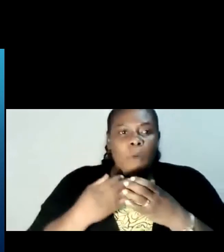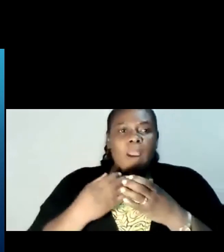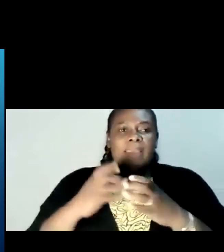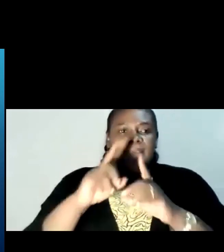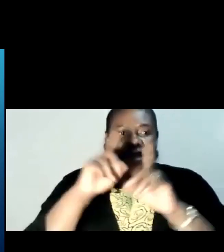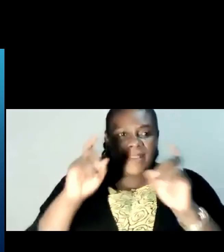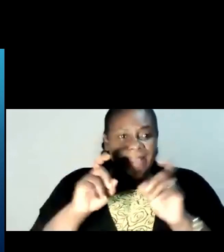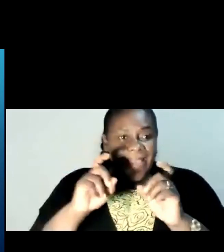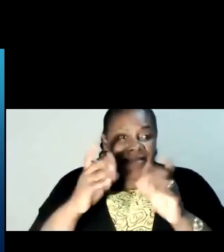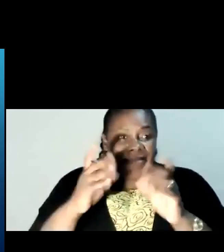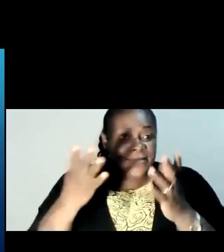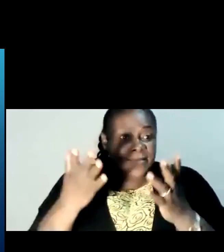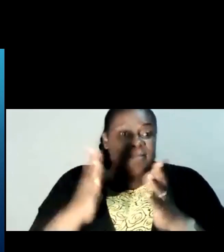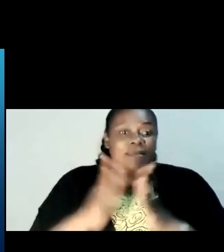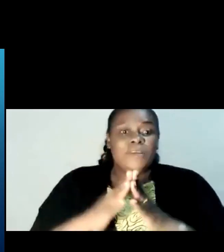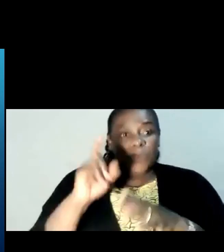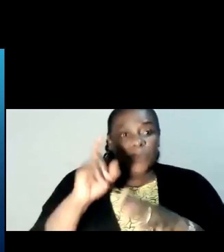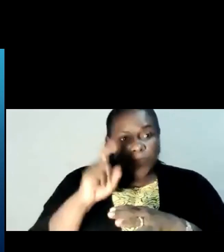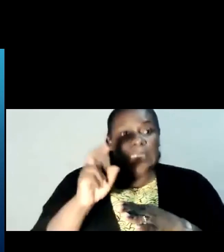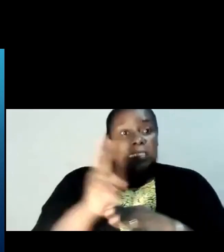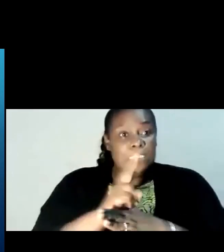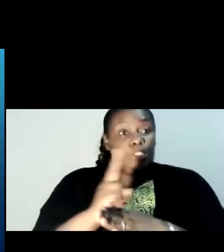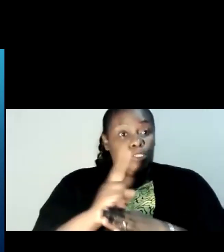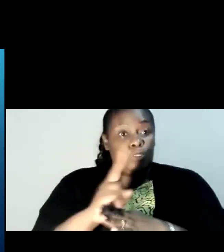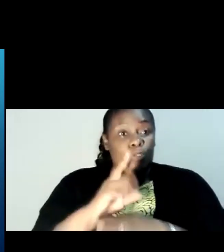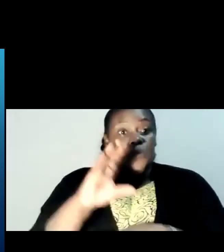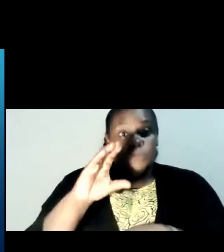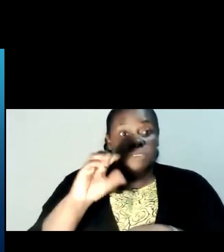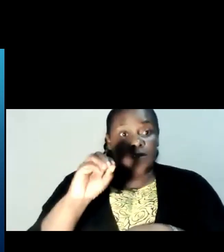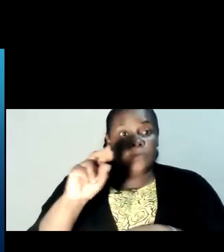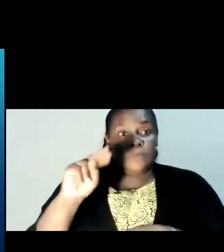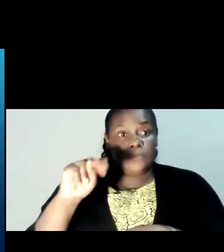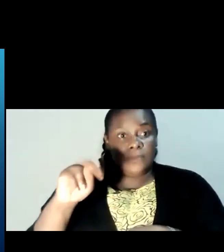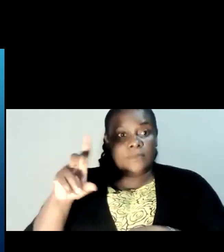reason, or if you feel uncertain about your partner.